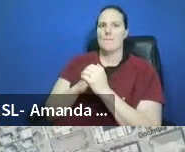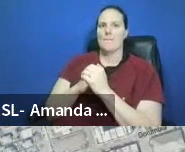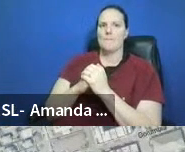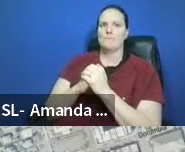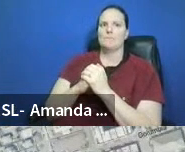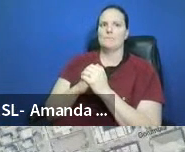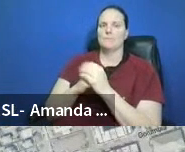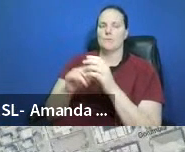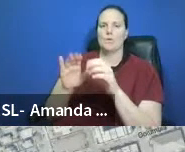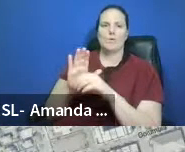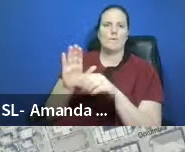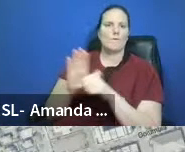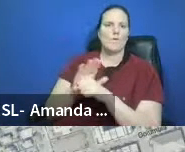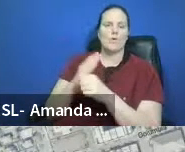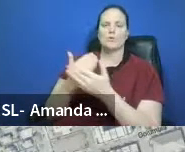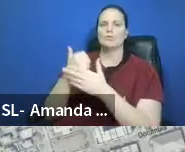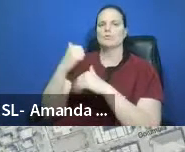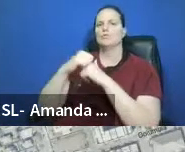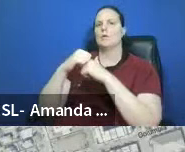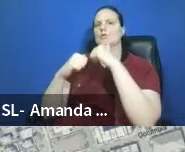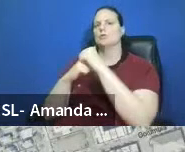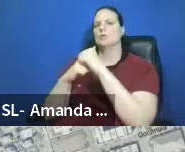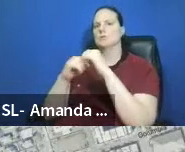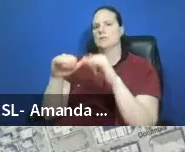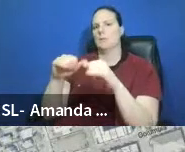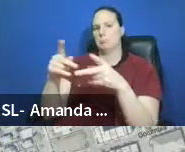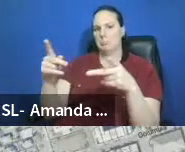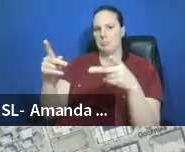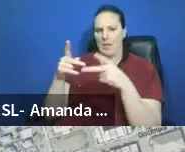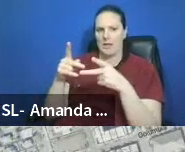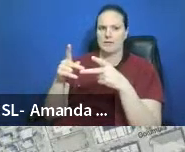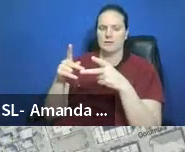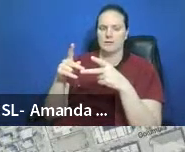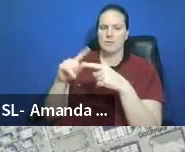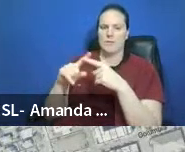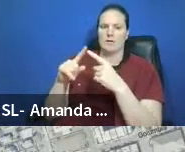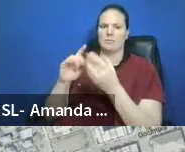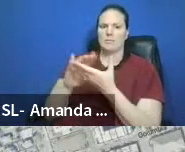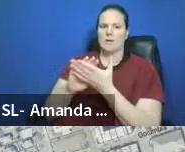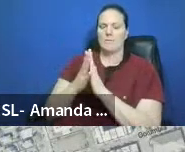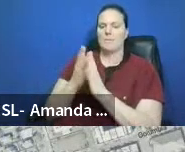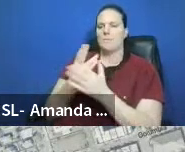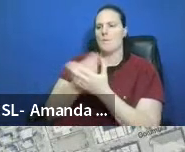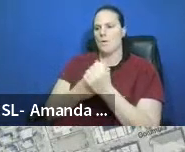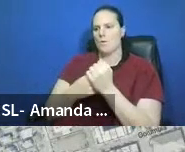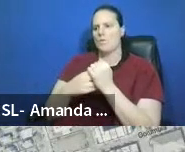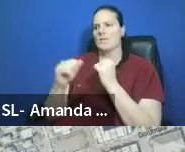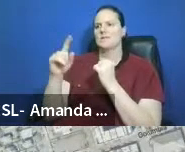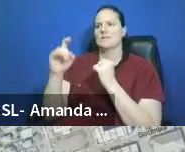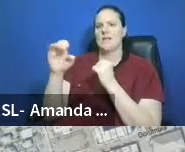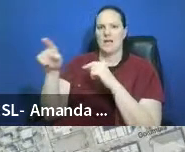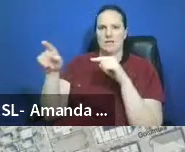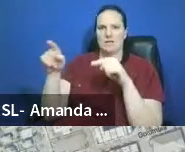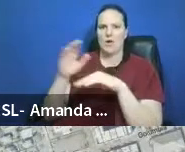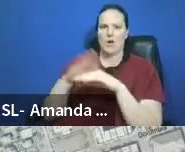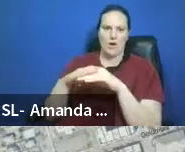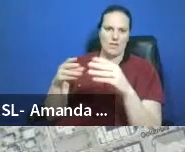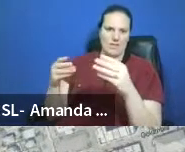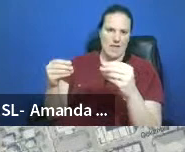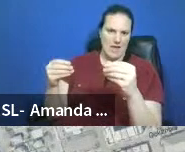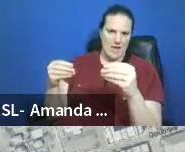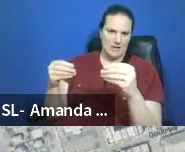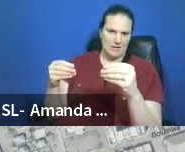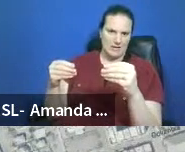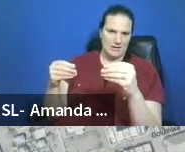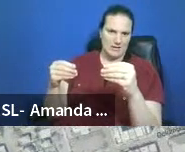a whole new set of infrastructure in the same place as it was. As you reach both sides of the on land, is that